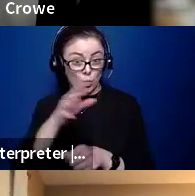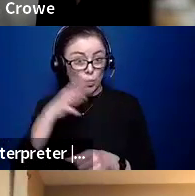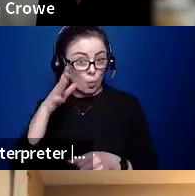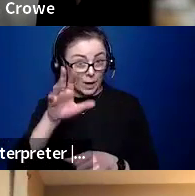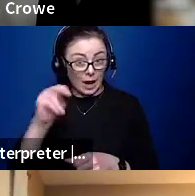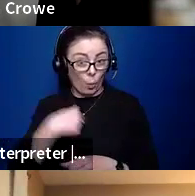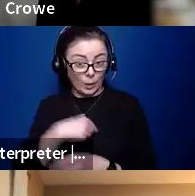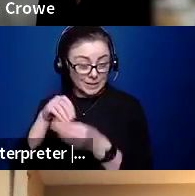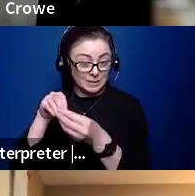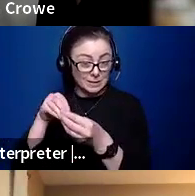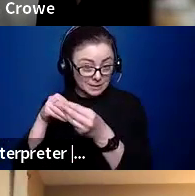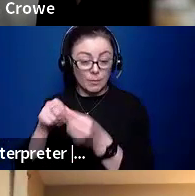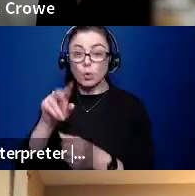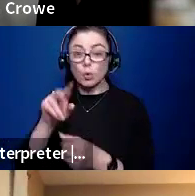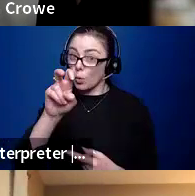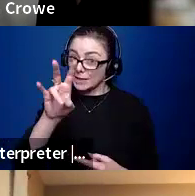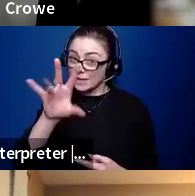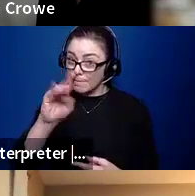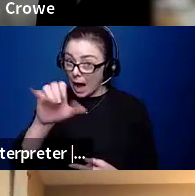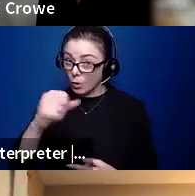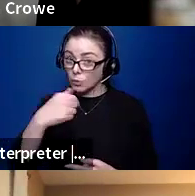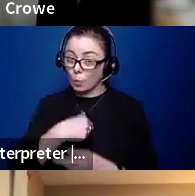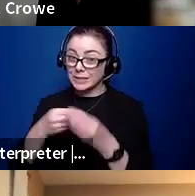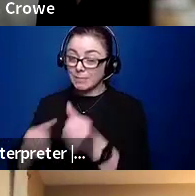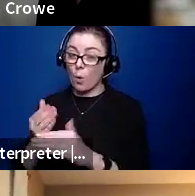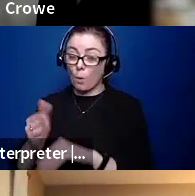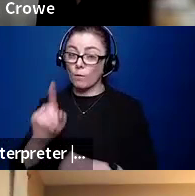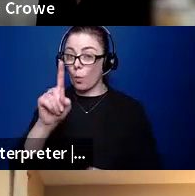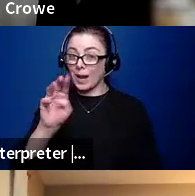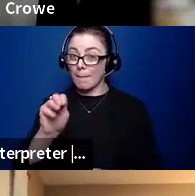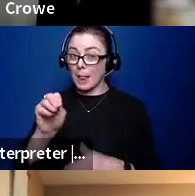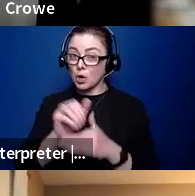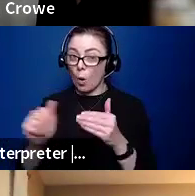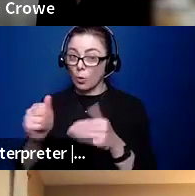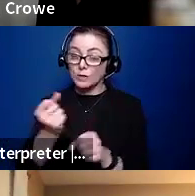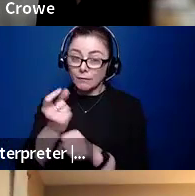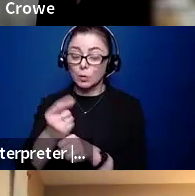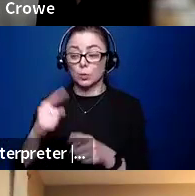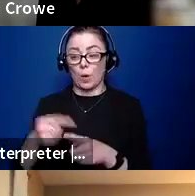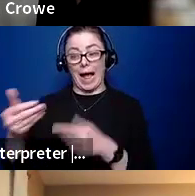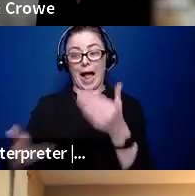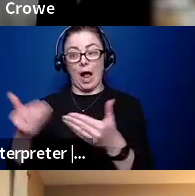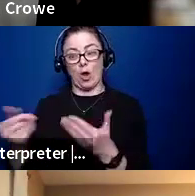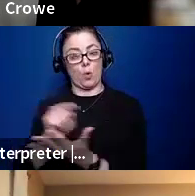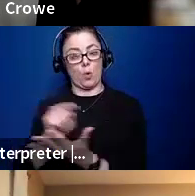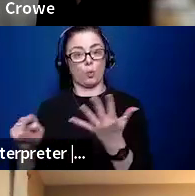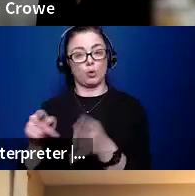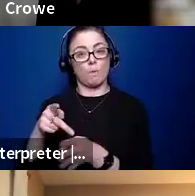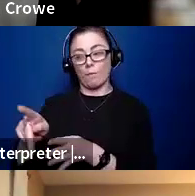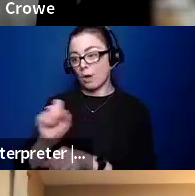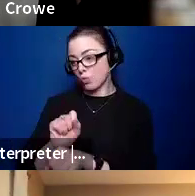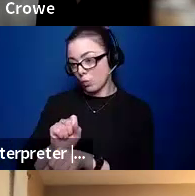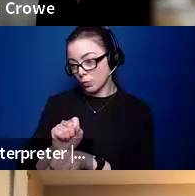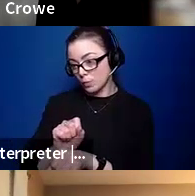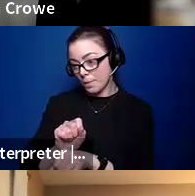Connecticut, 275 square miles, over $1 million every year just to hire these professionals. And so when I came back